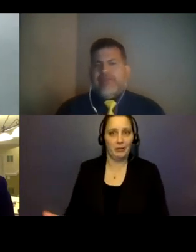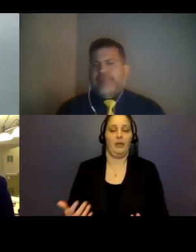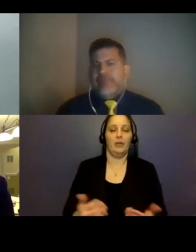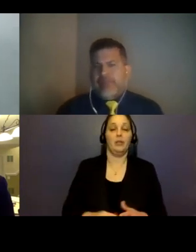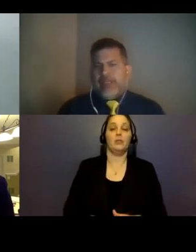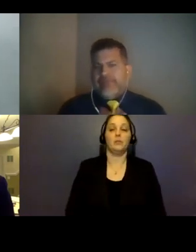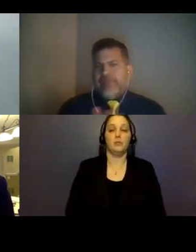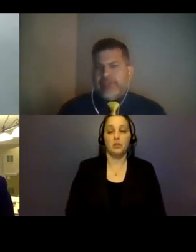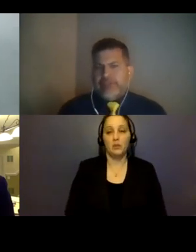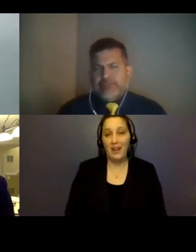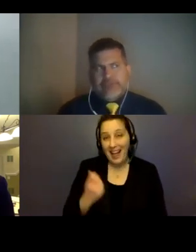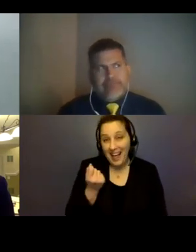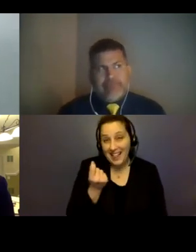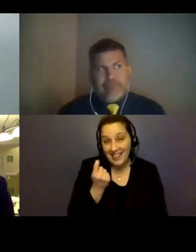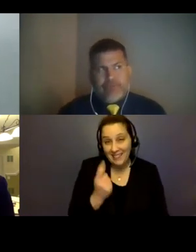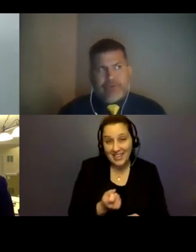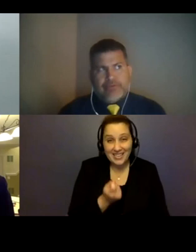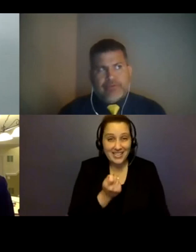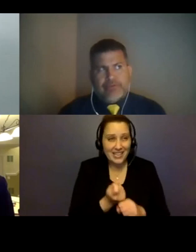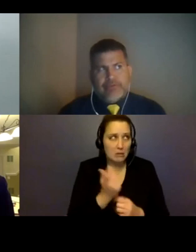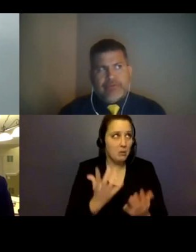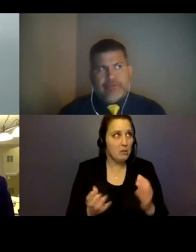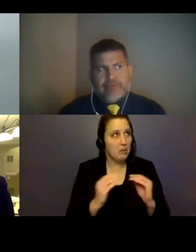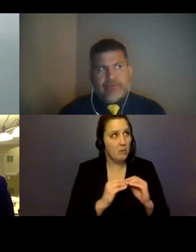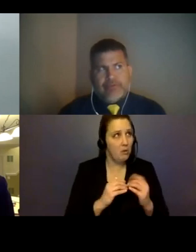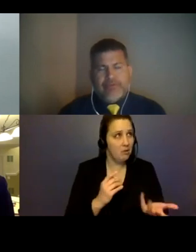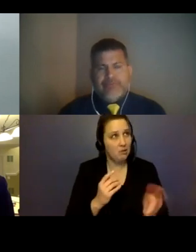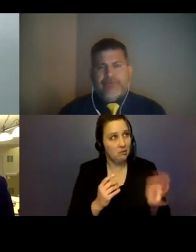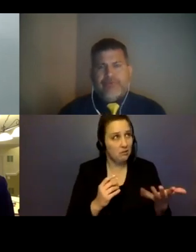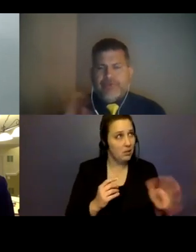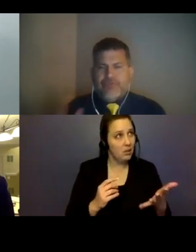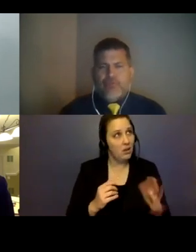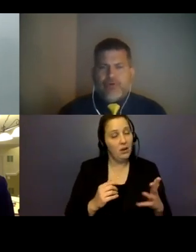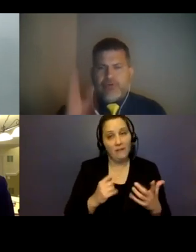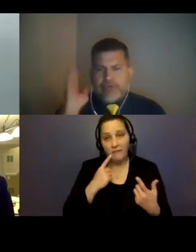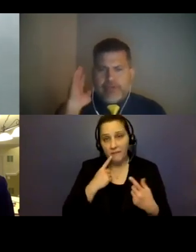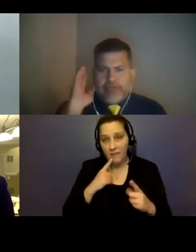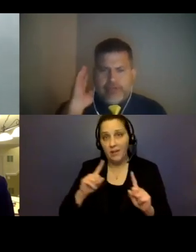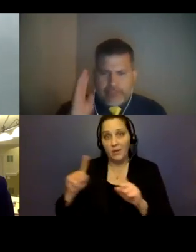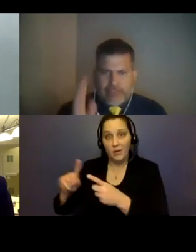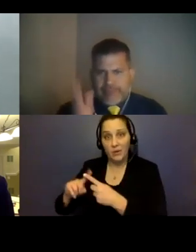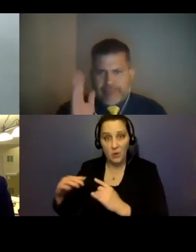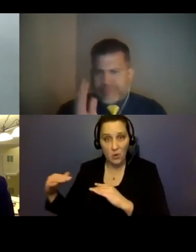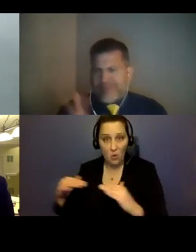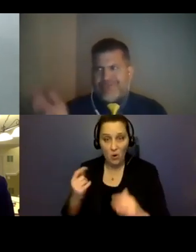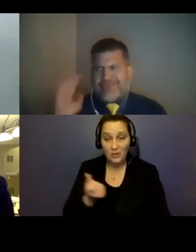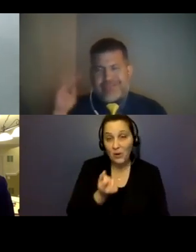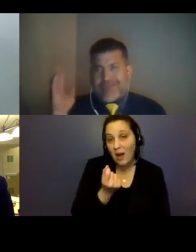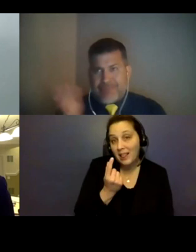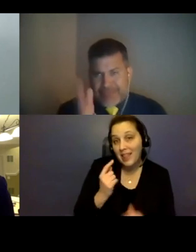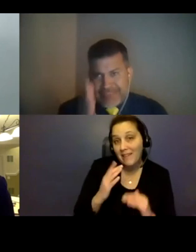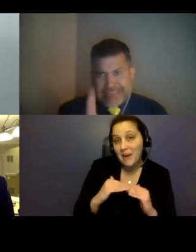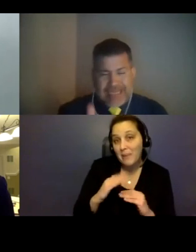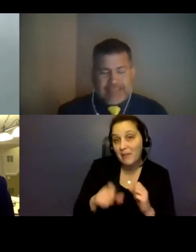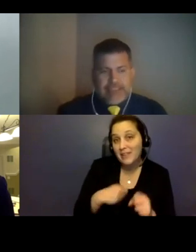Try 11 years, maybe more, before going to a war. 11 or plus years, I don't